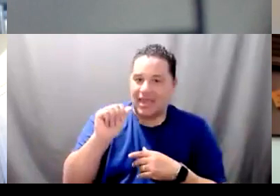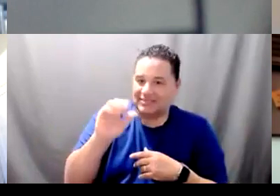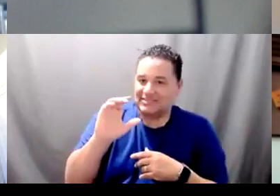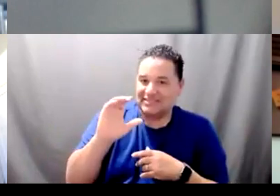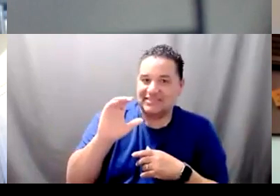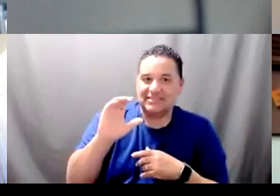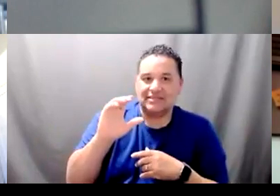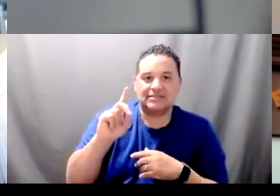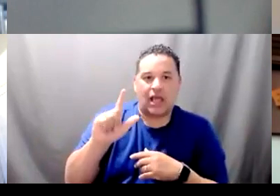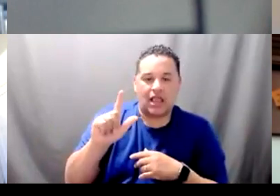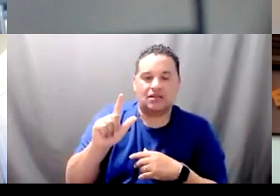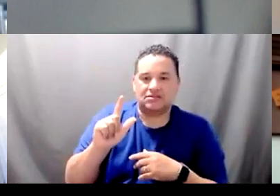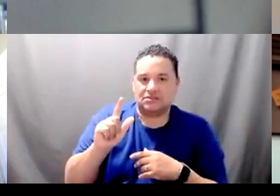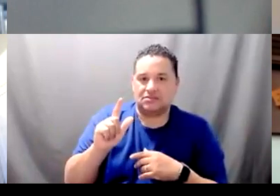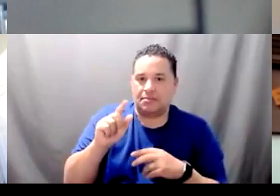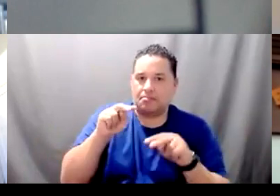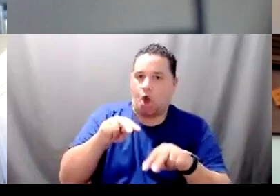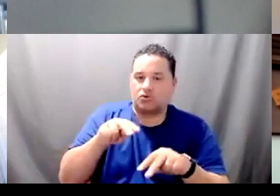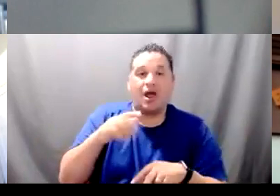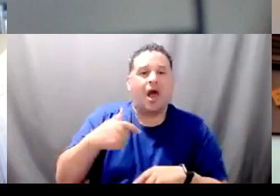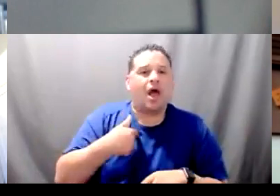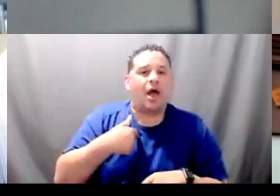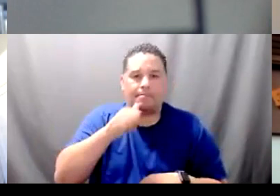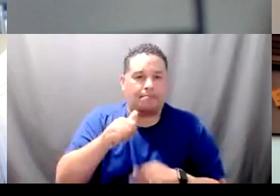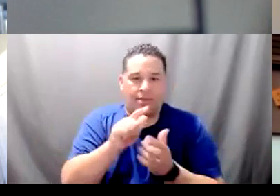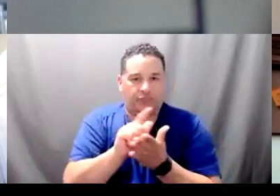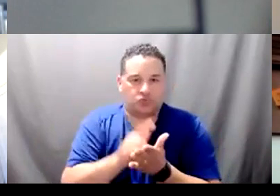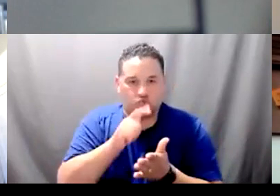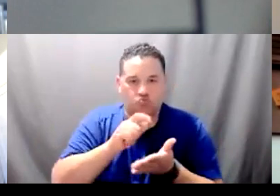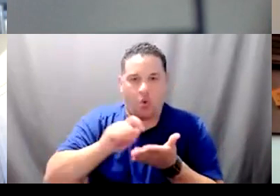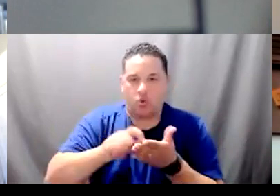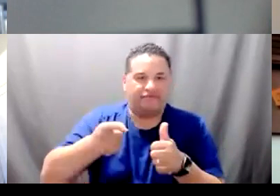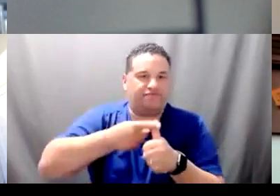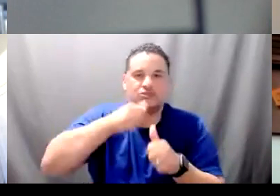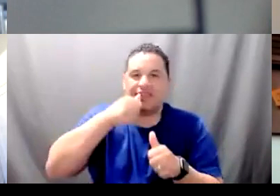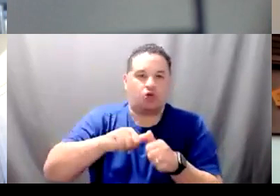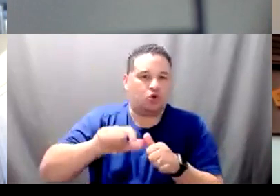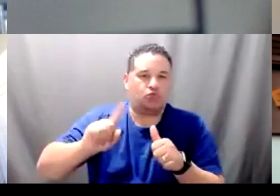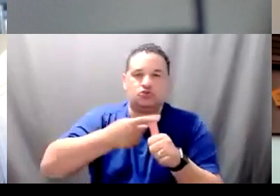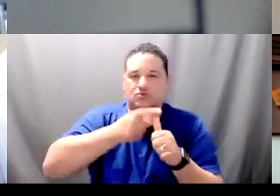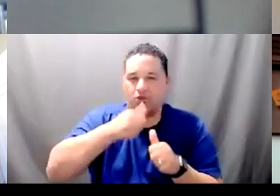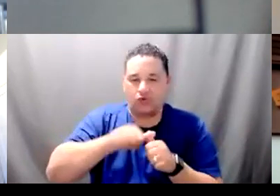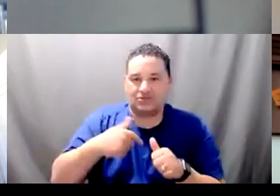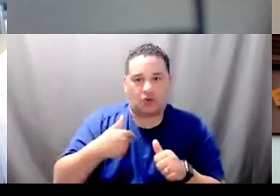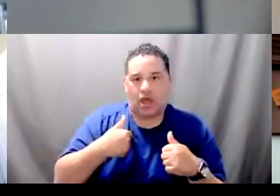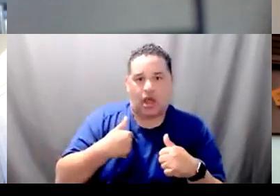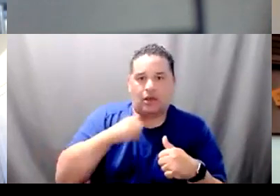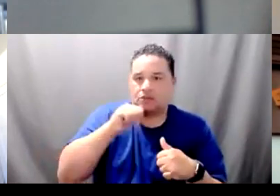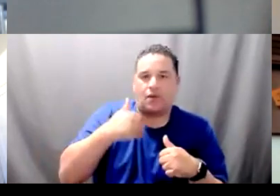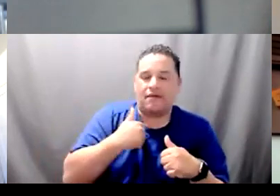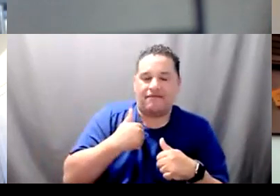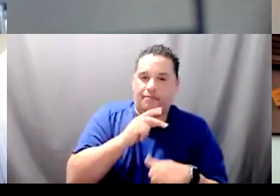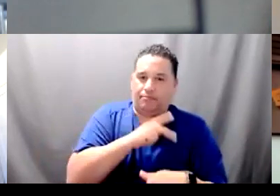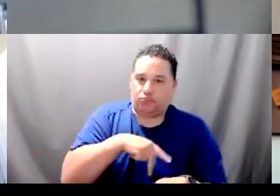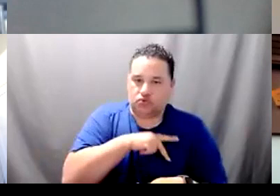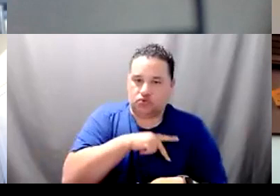this. I apologize, I'm not the attorney who wrote the original letter, so I don't have personal knowledge, but I do